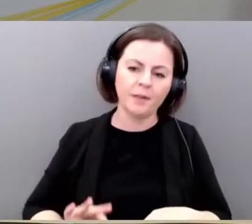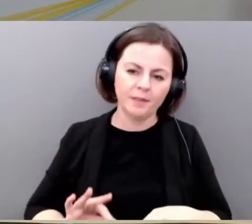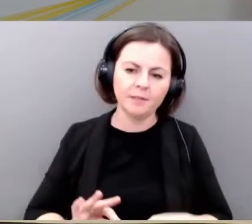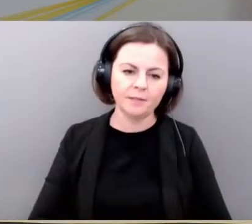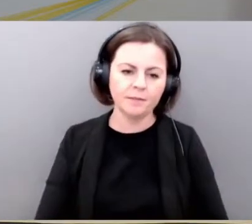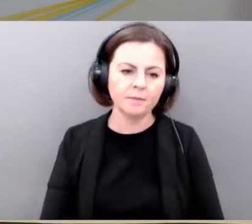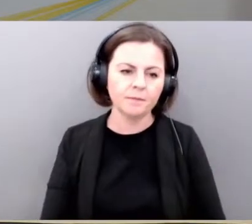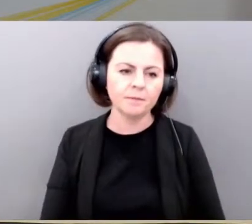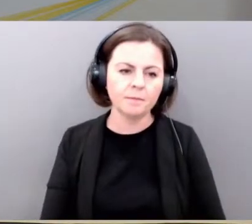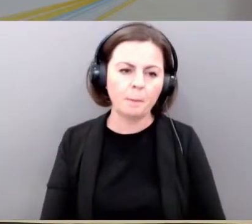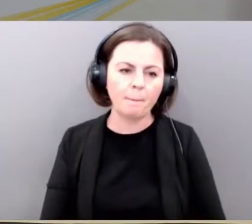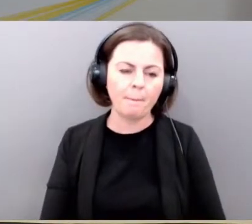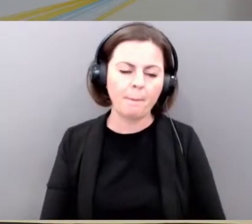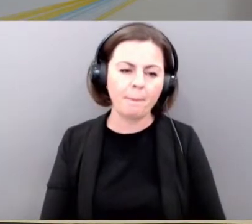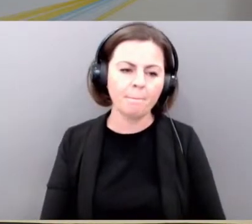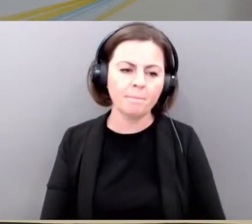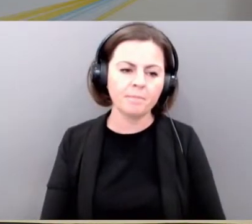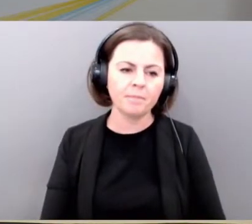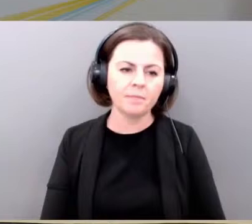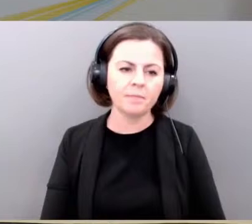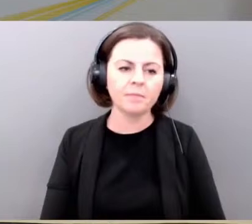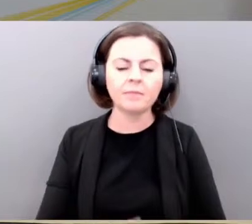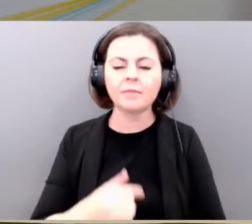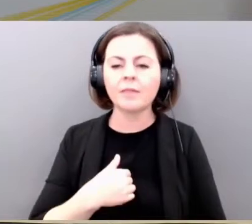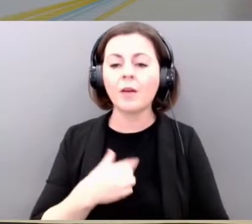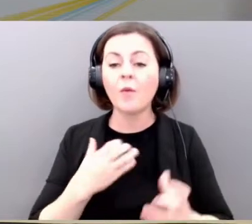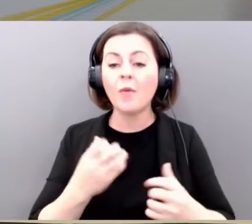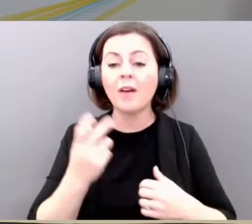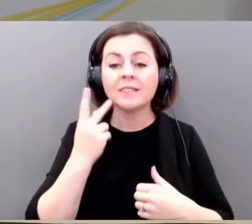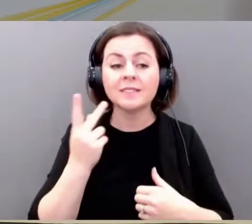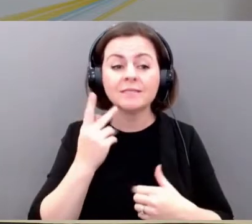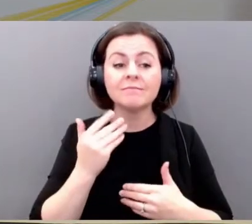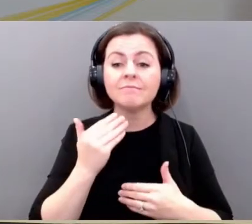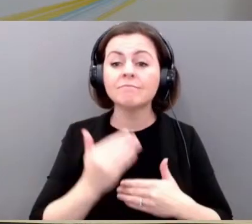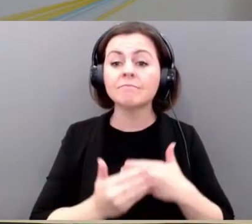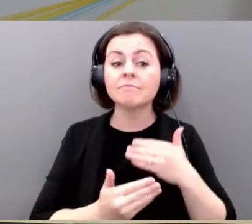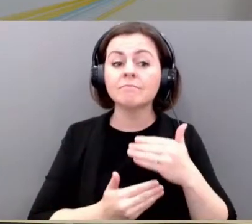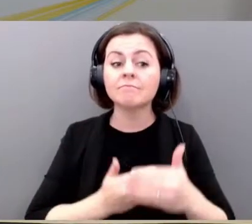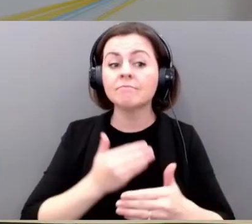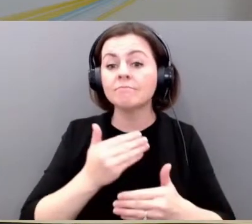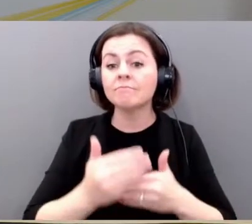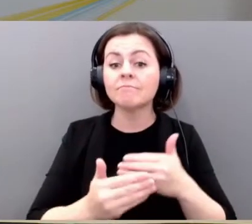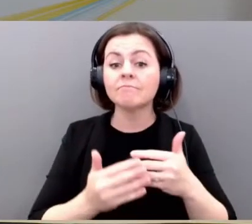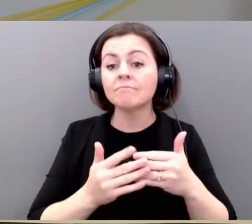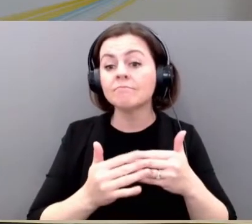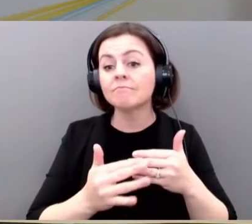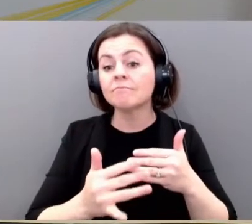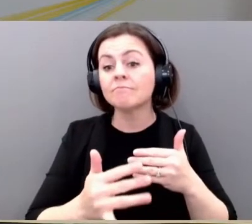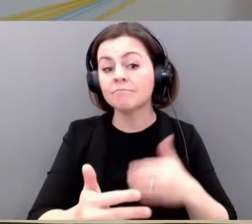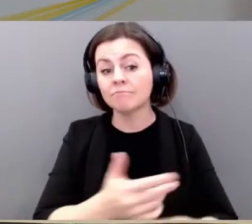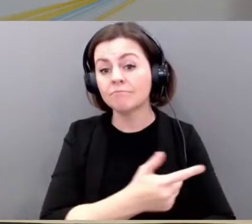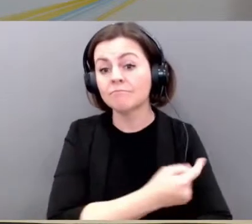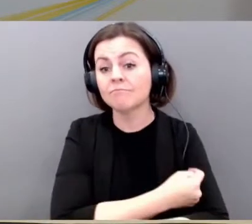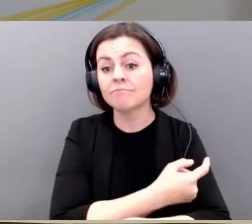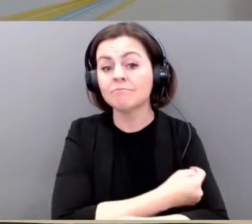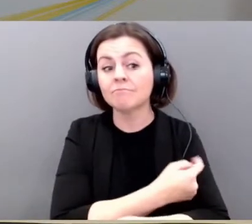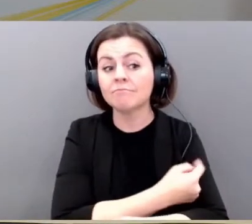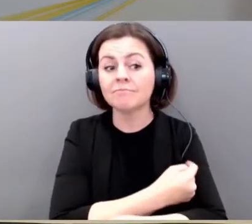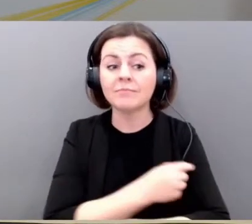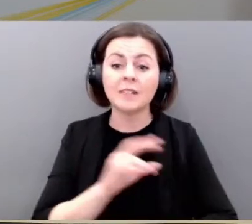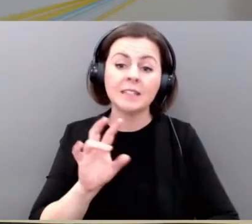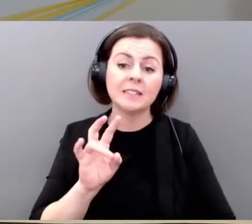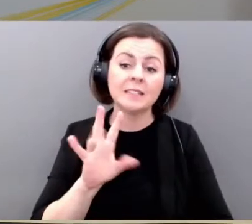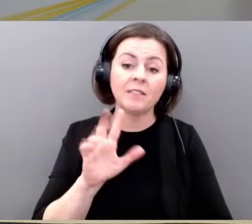I would like to see, over time, PEI achieve 75 to 80% uptake of the